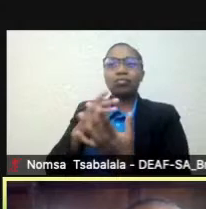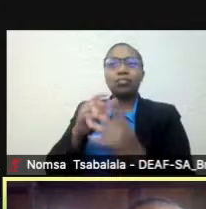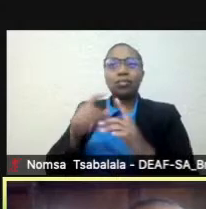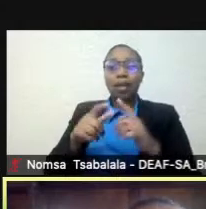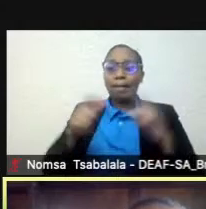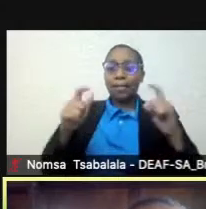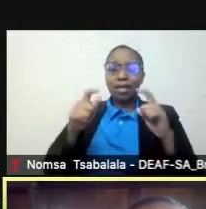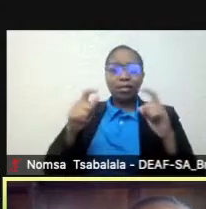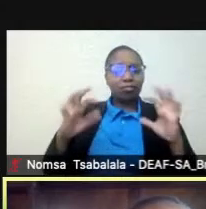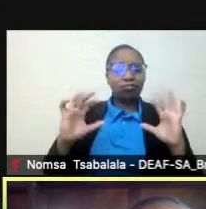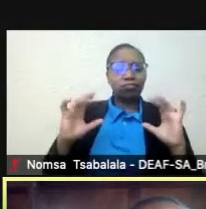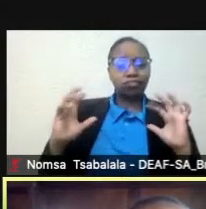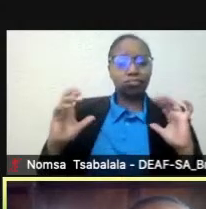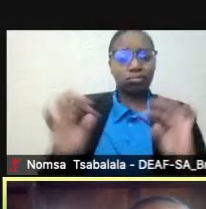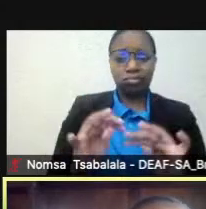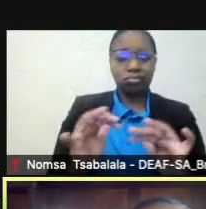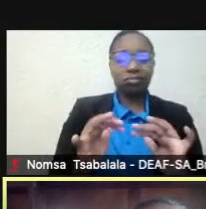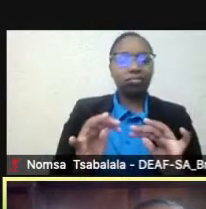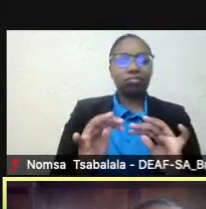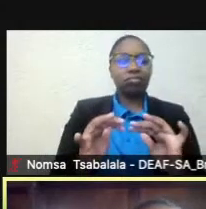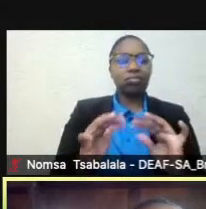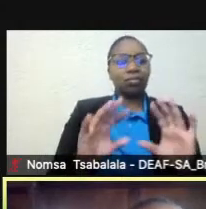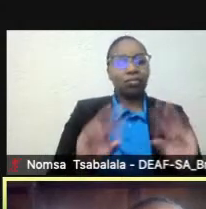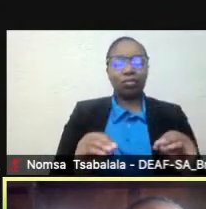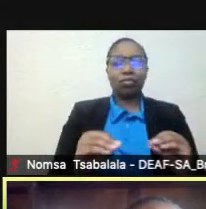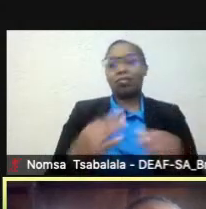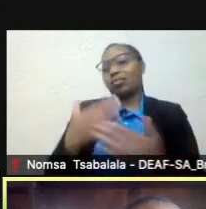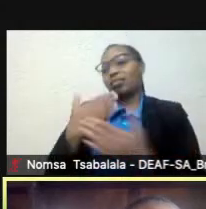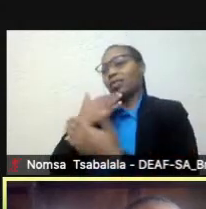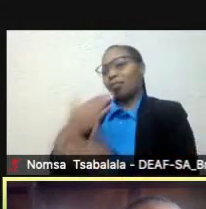gatherings. Thank you.